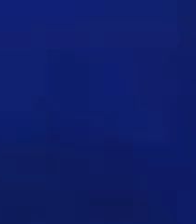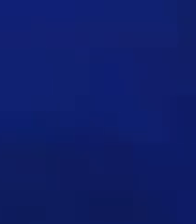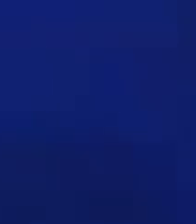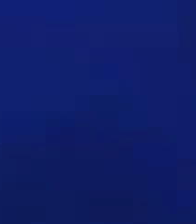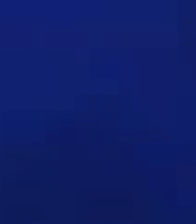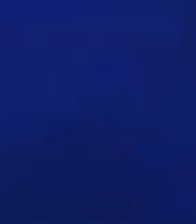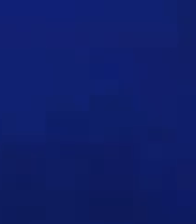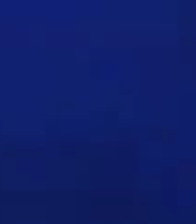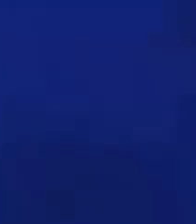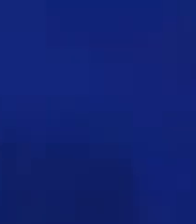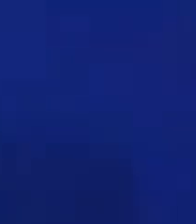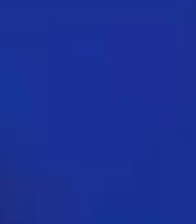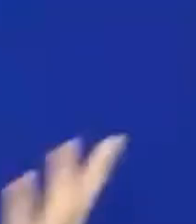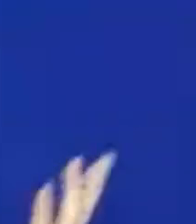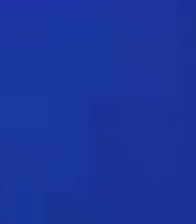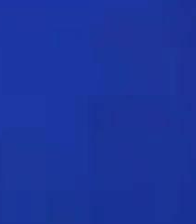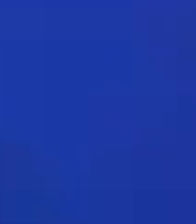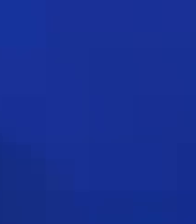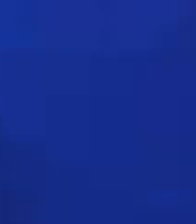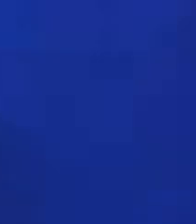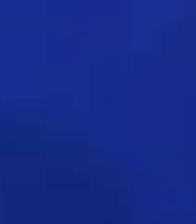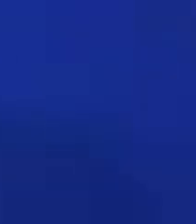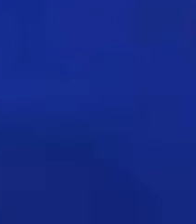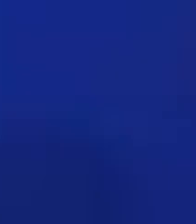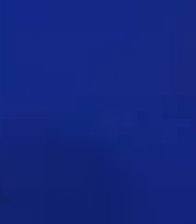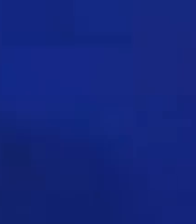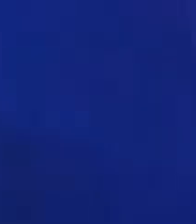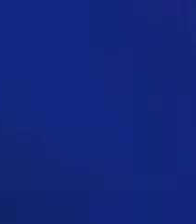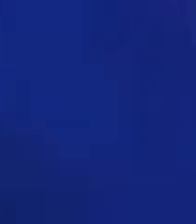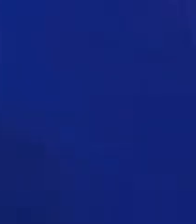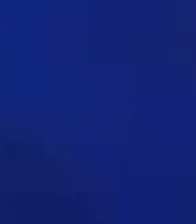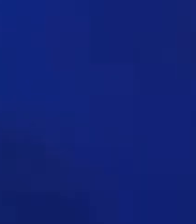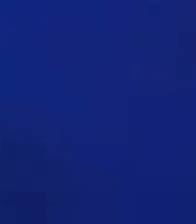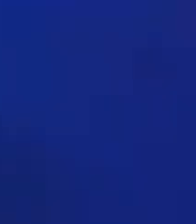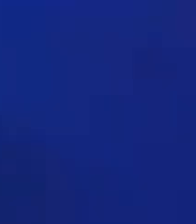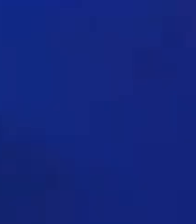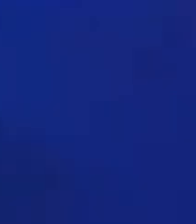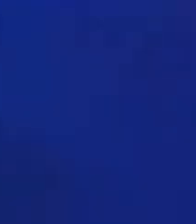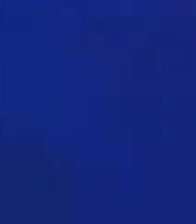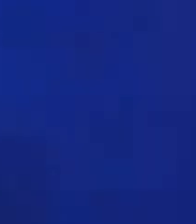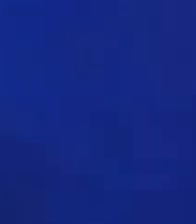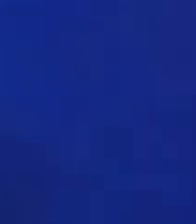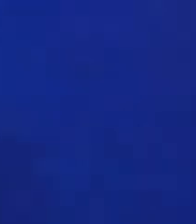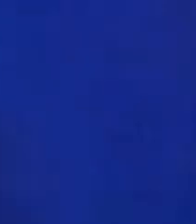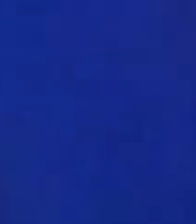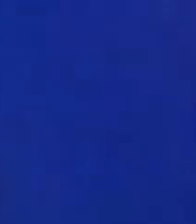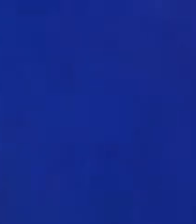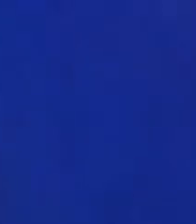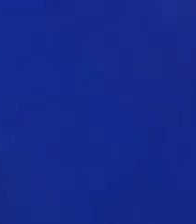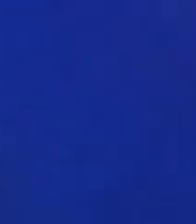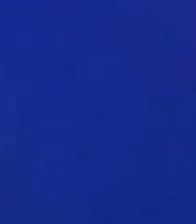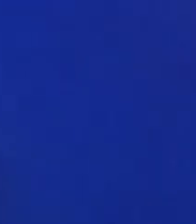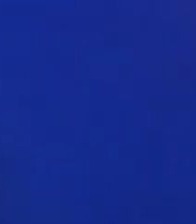towards, let's say, practicing much more like including youth in a more meaningful